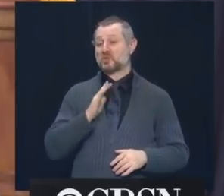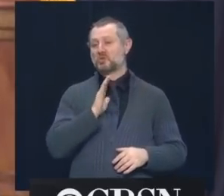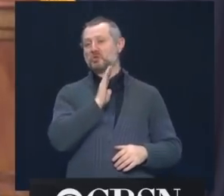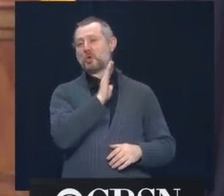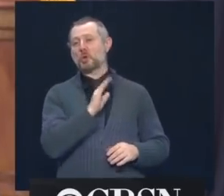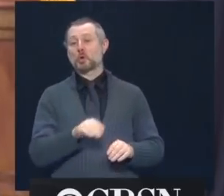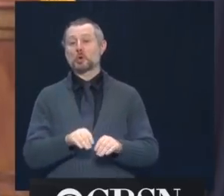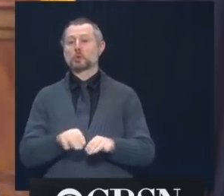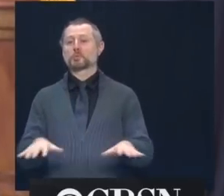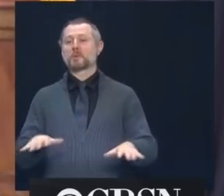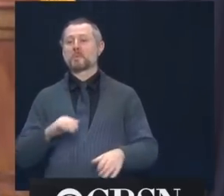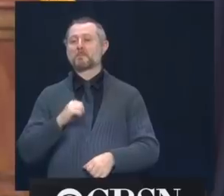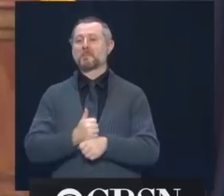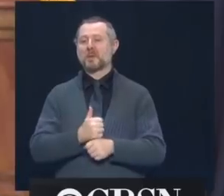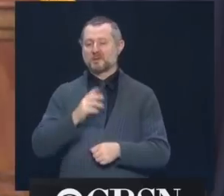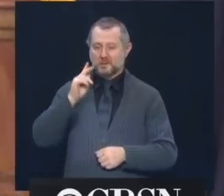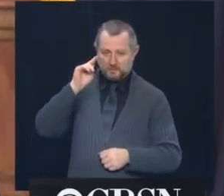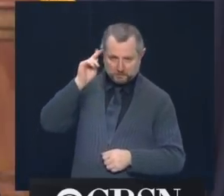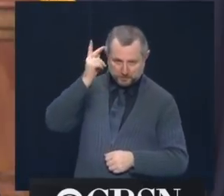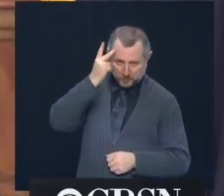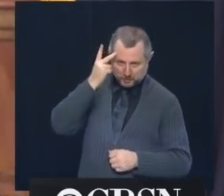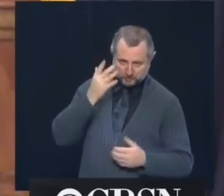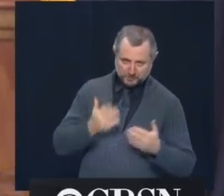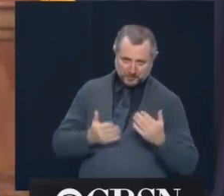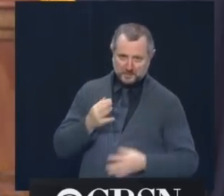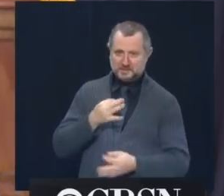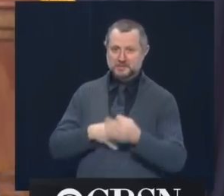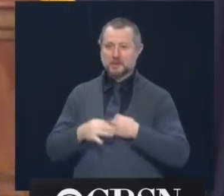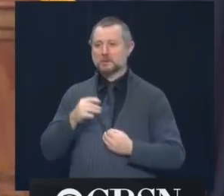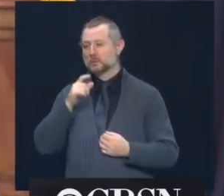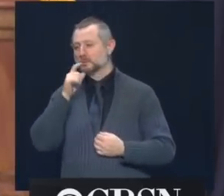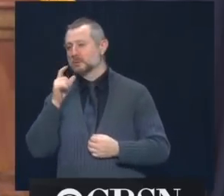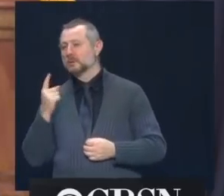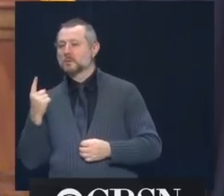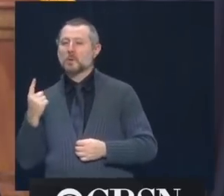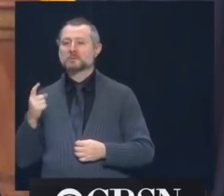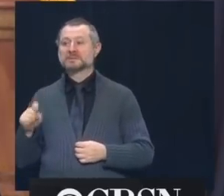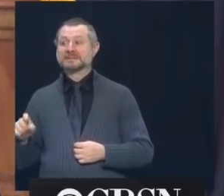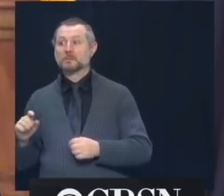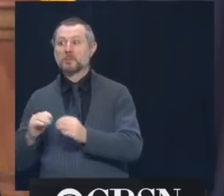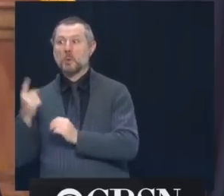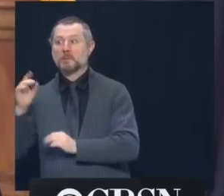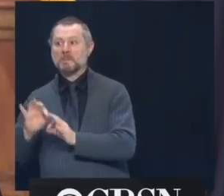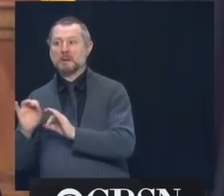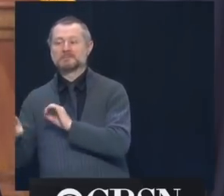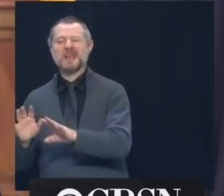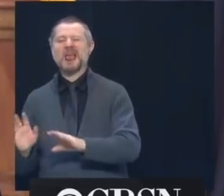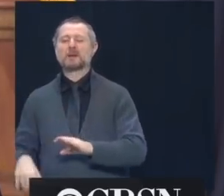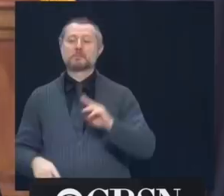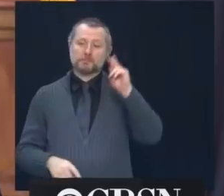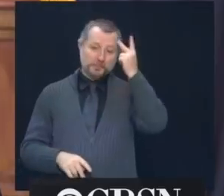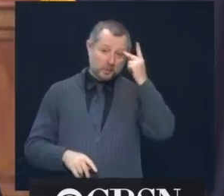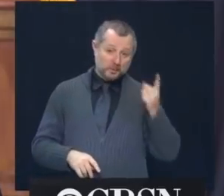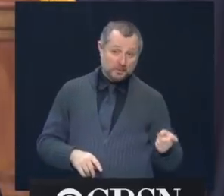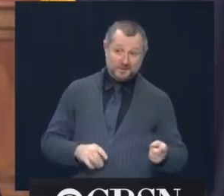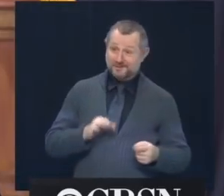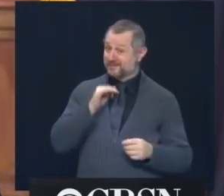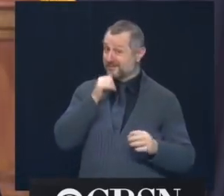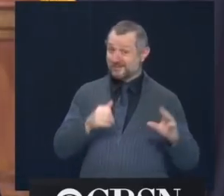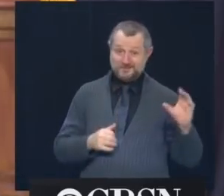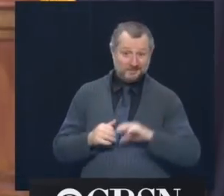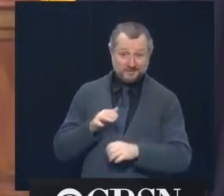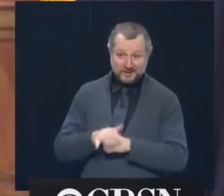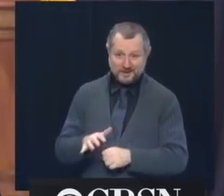need-based. That's what they've done thus far. And if Washington doesn't provide enough funding, I believe